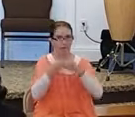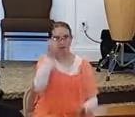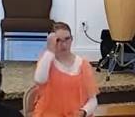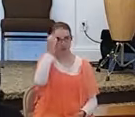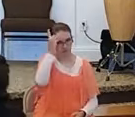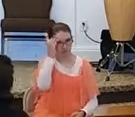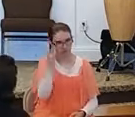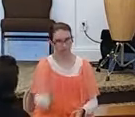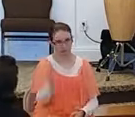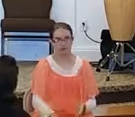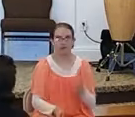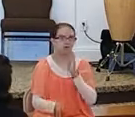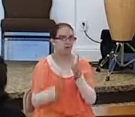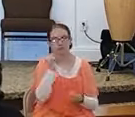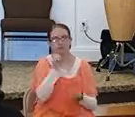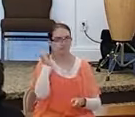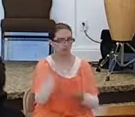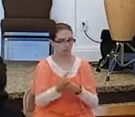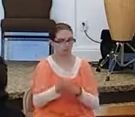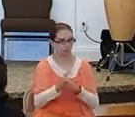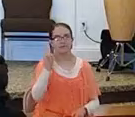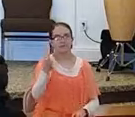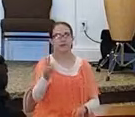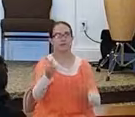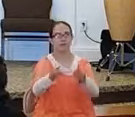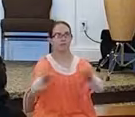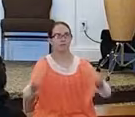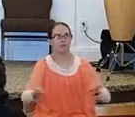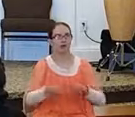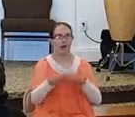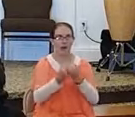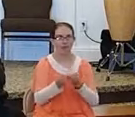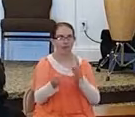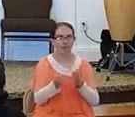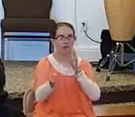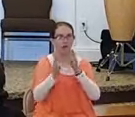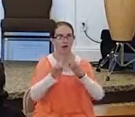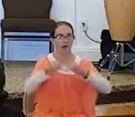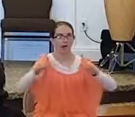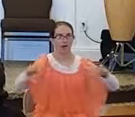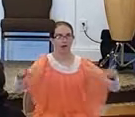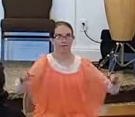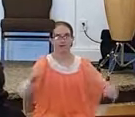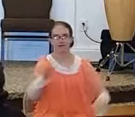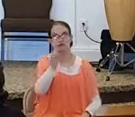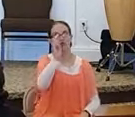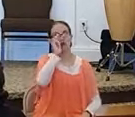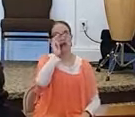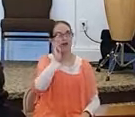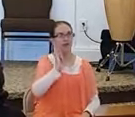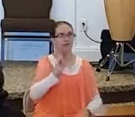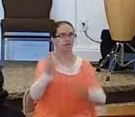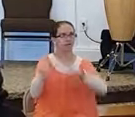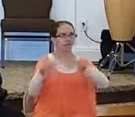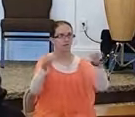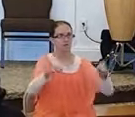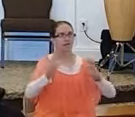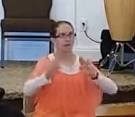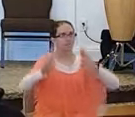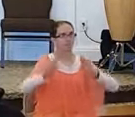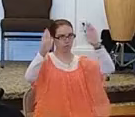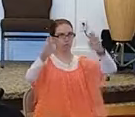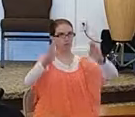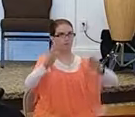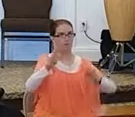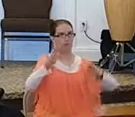How can they even talk right? Second place is, how can they talk in our language if they're drunk and they're doing it perfectly? These